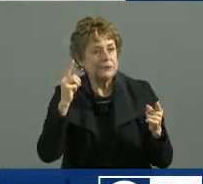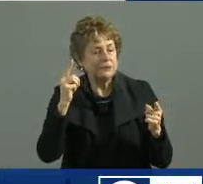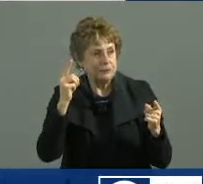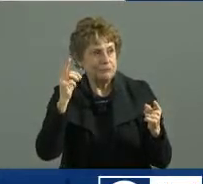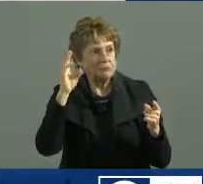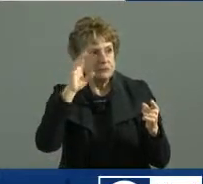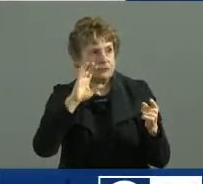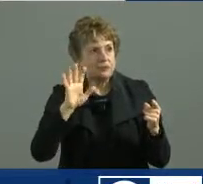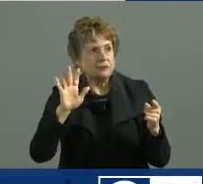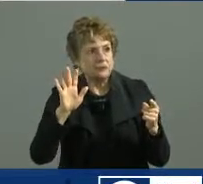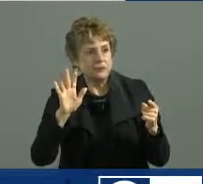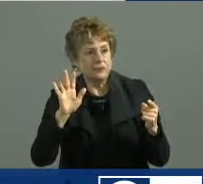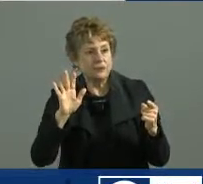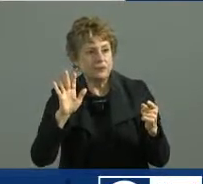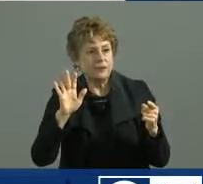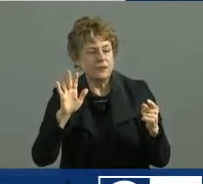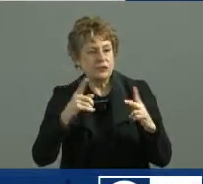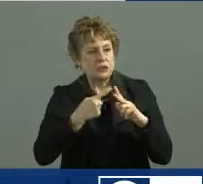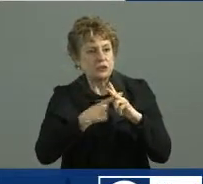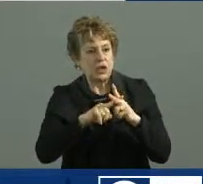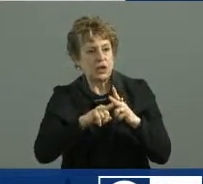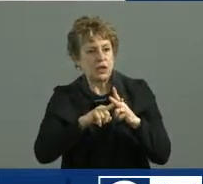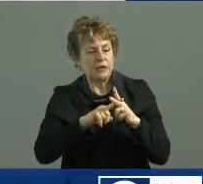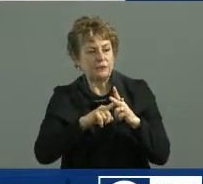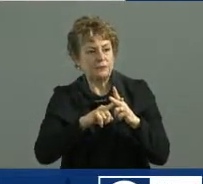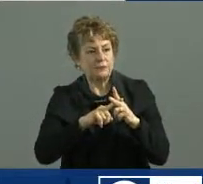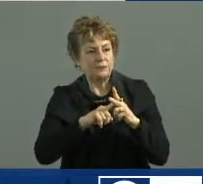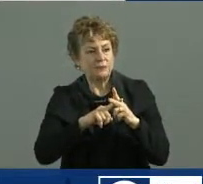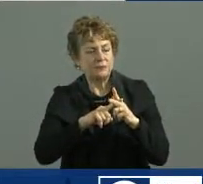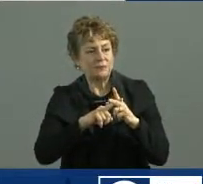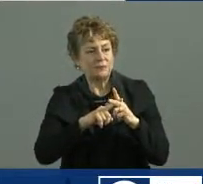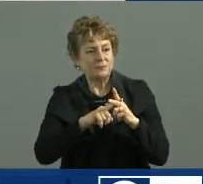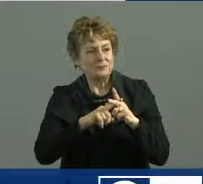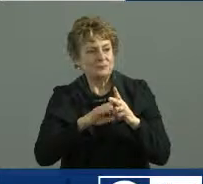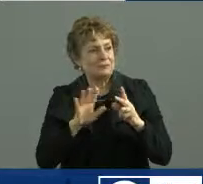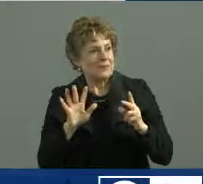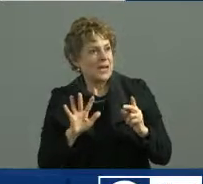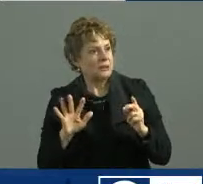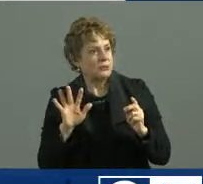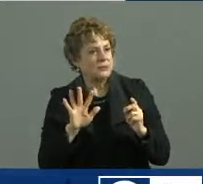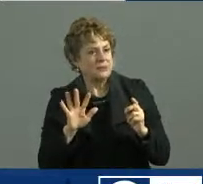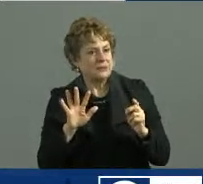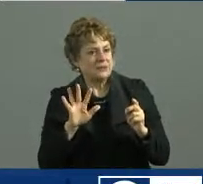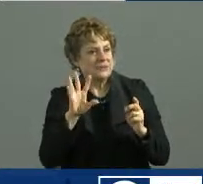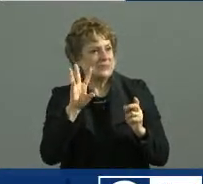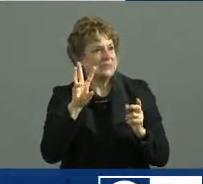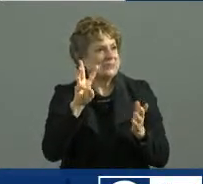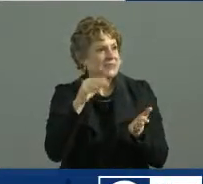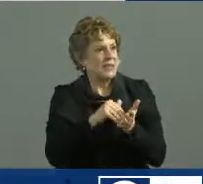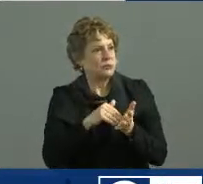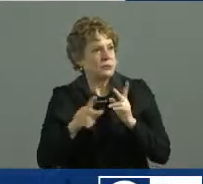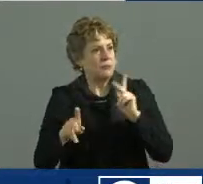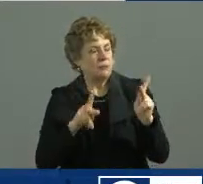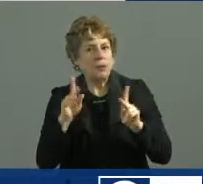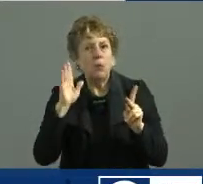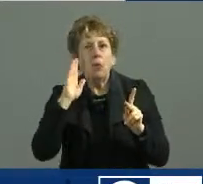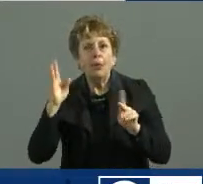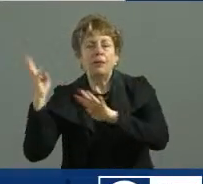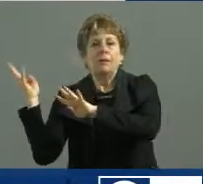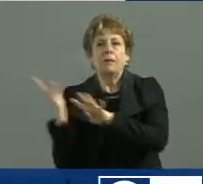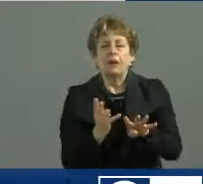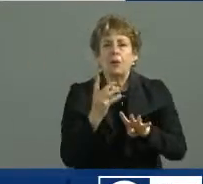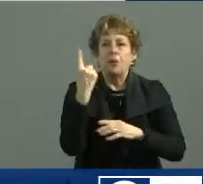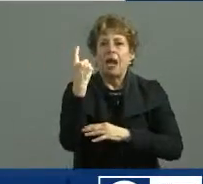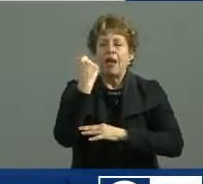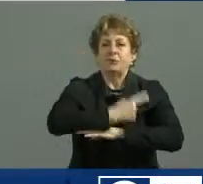day. But I have to say, we have gotten such an outpouring of support and the number of partners who have come together to help